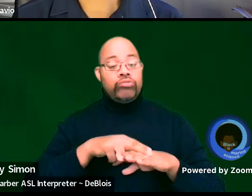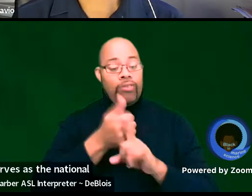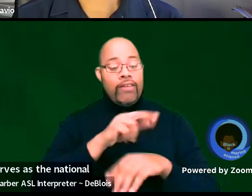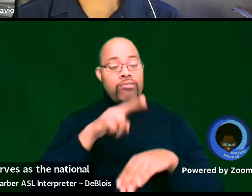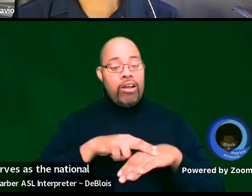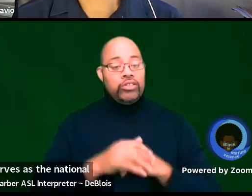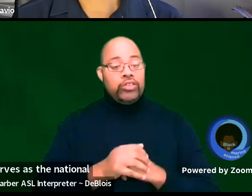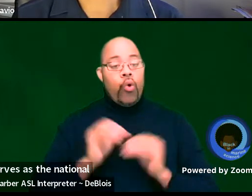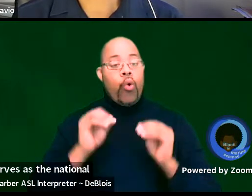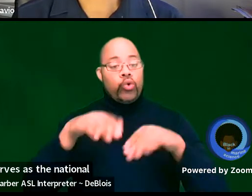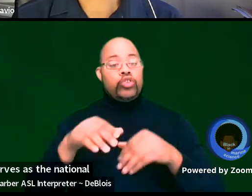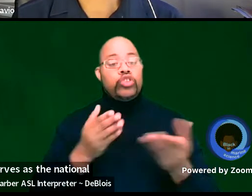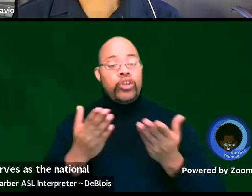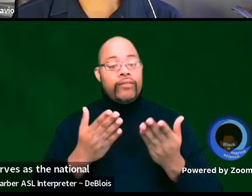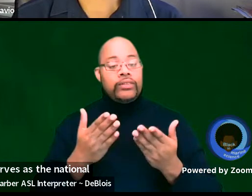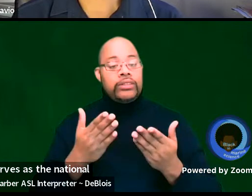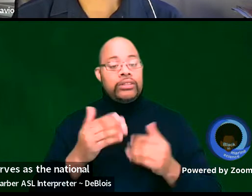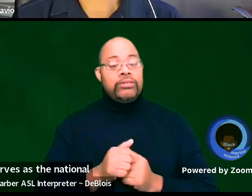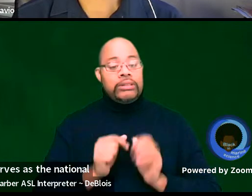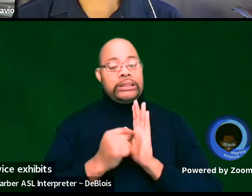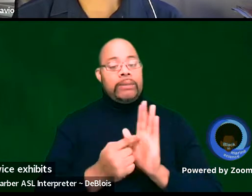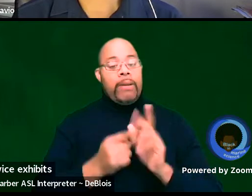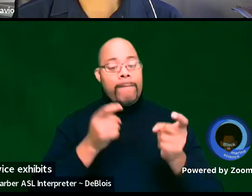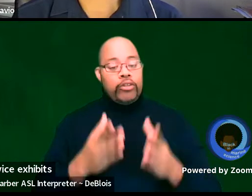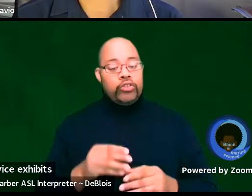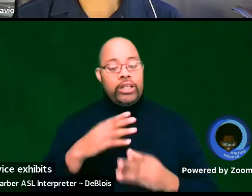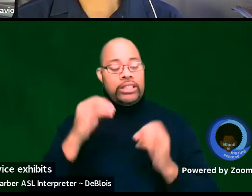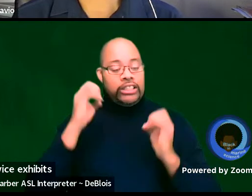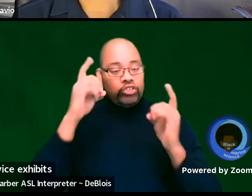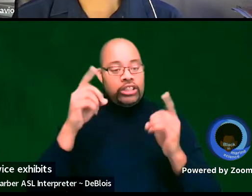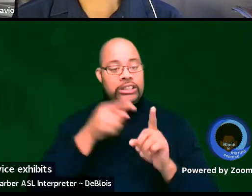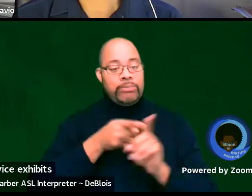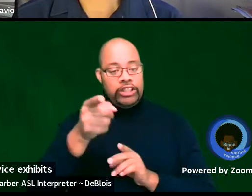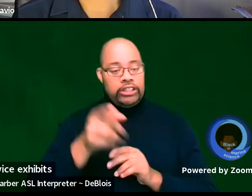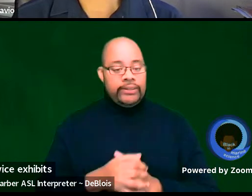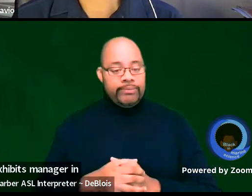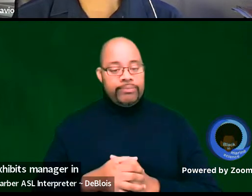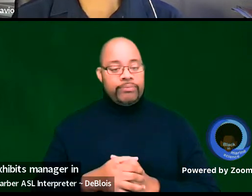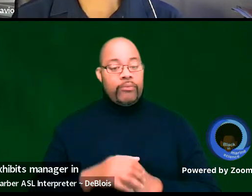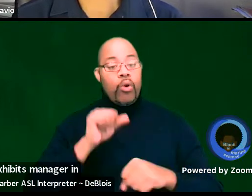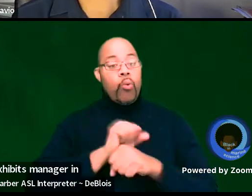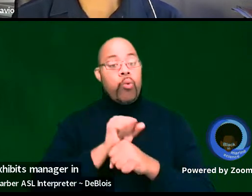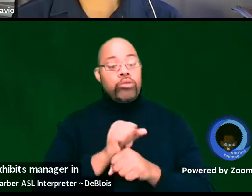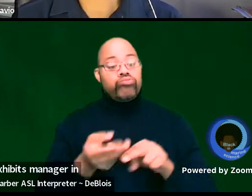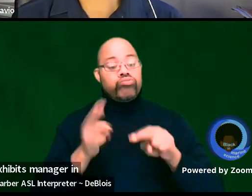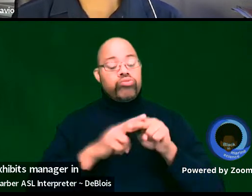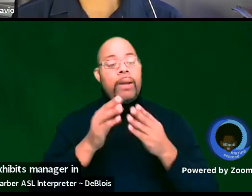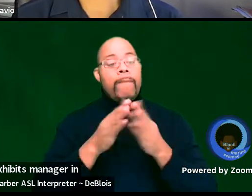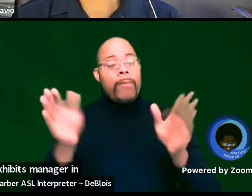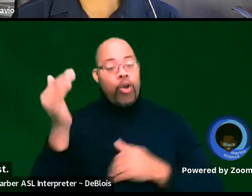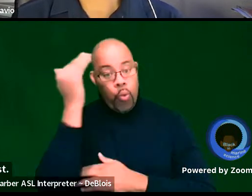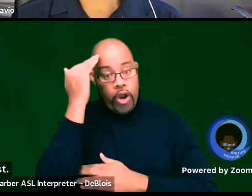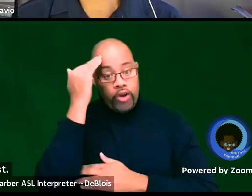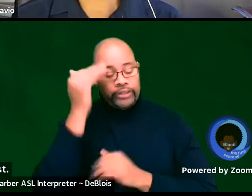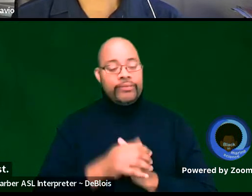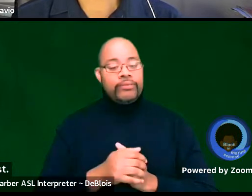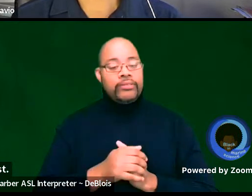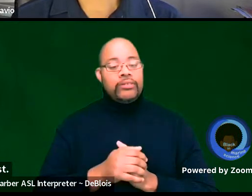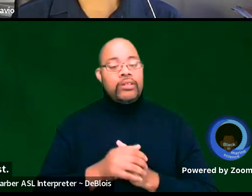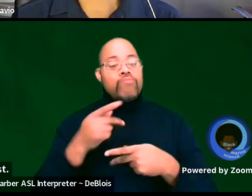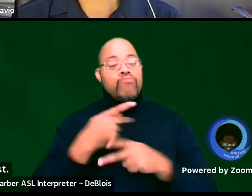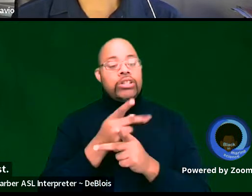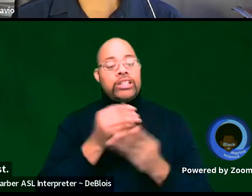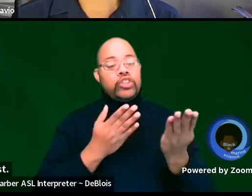as the National Ocean Service Exhibits Manager and Education Specialist. She works to increase public awareness of products